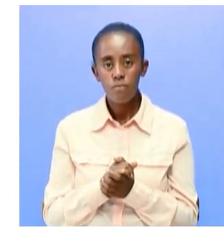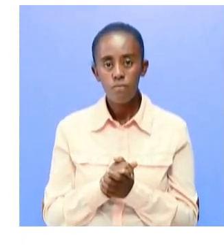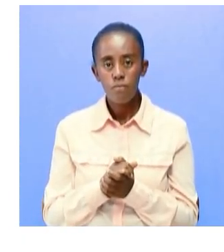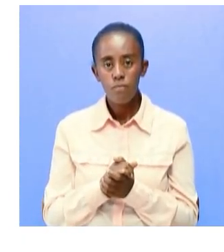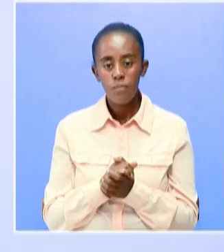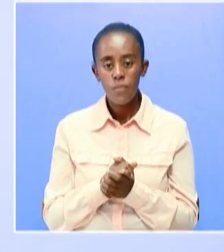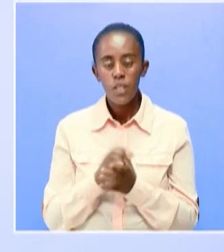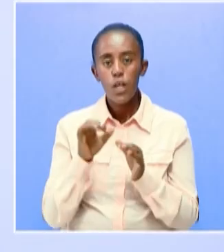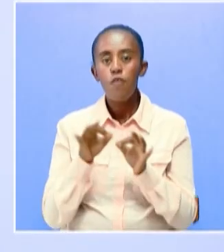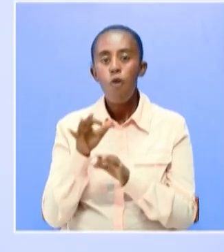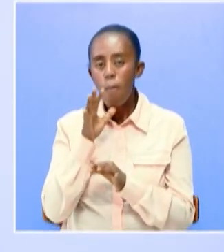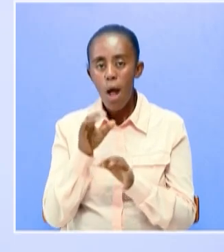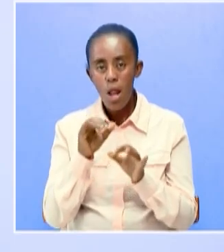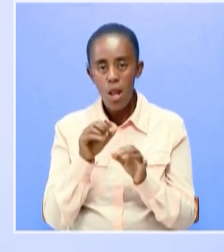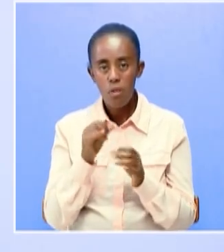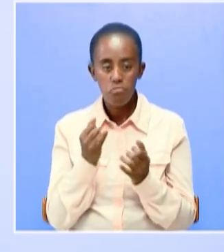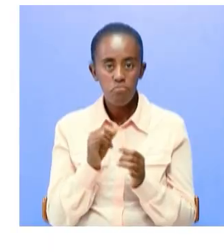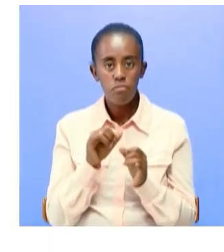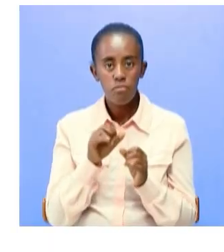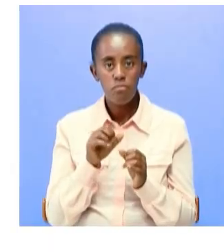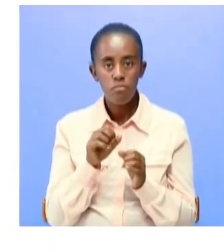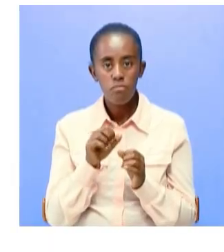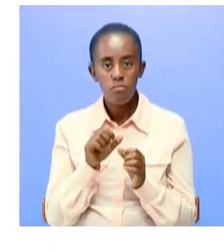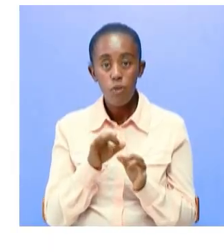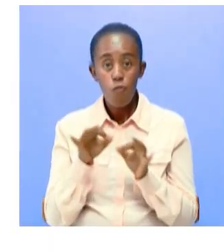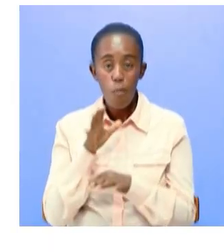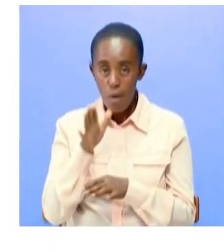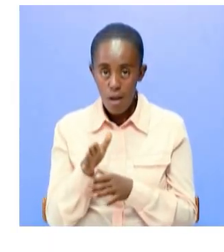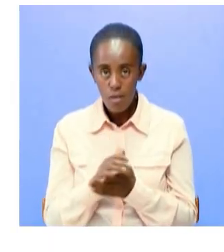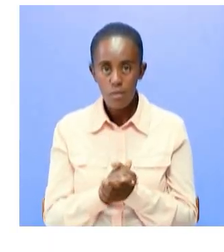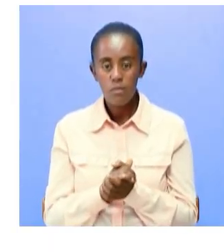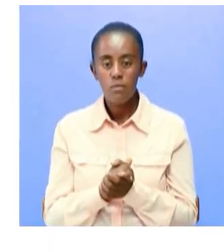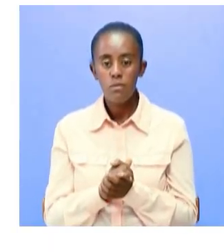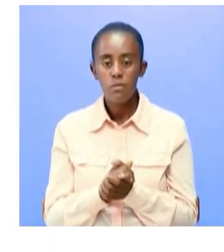What about informal? Hey,